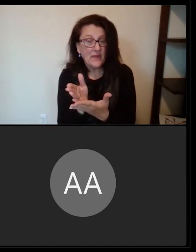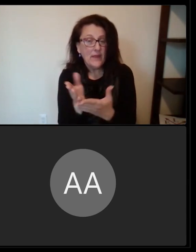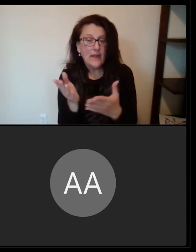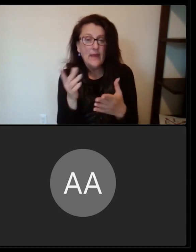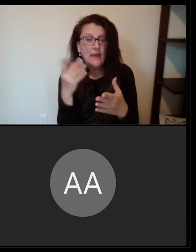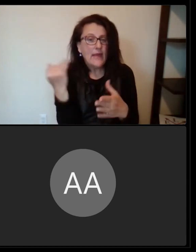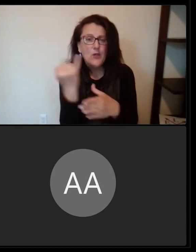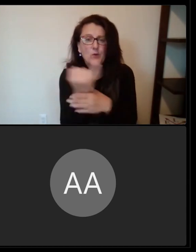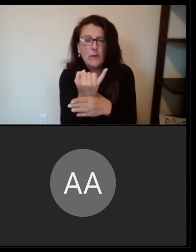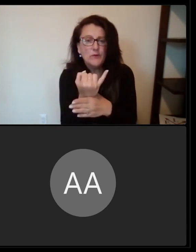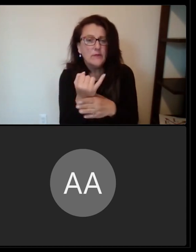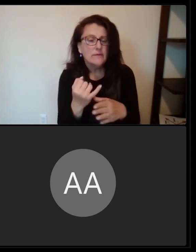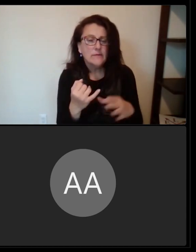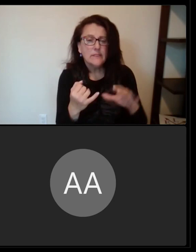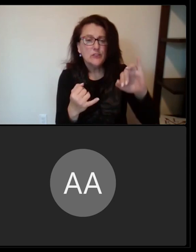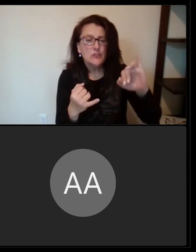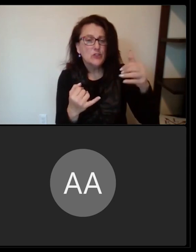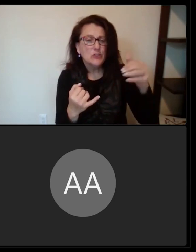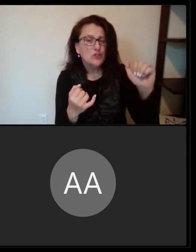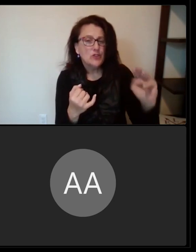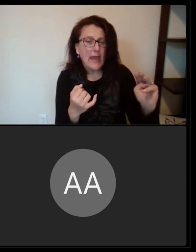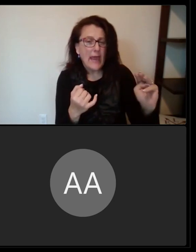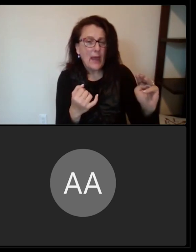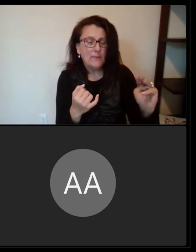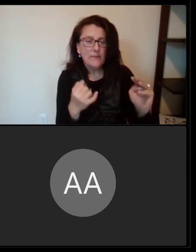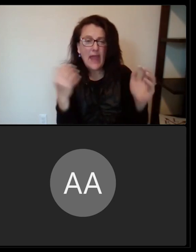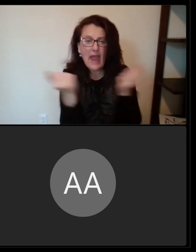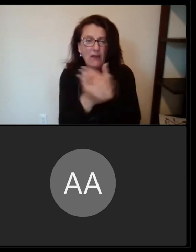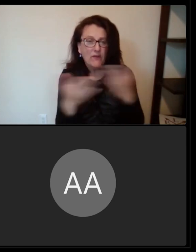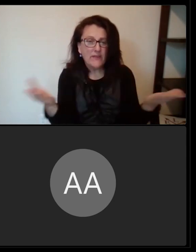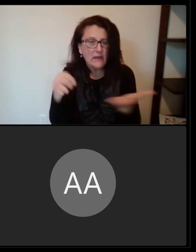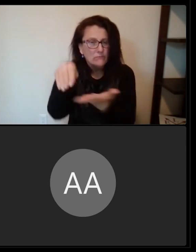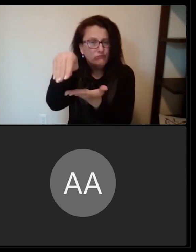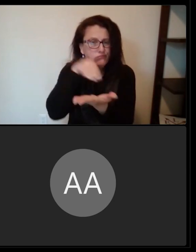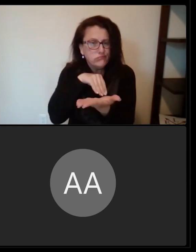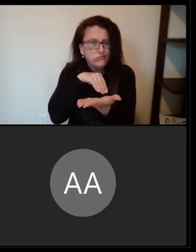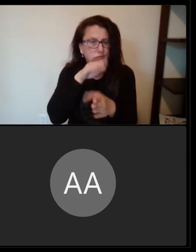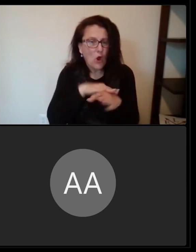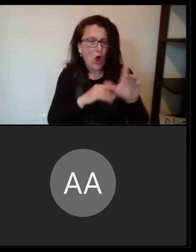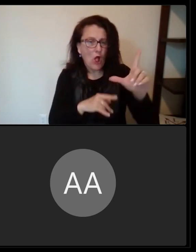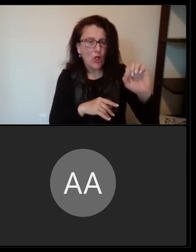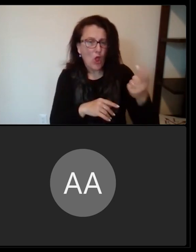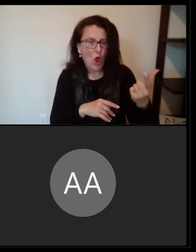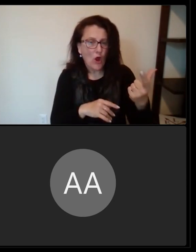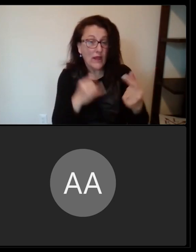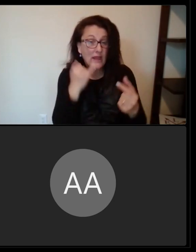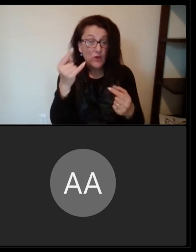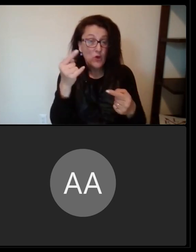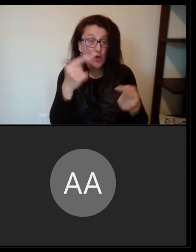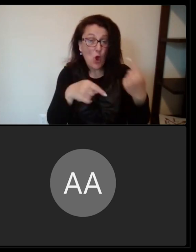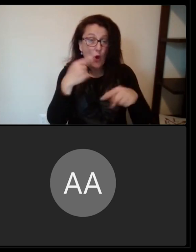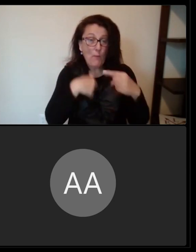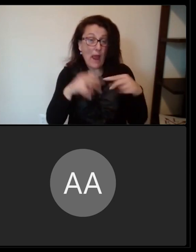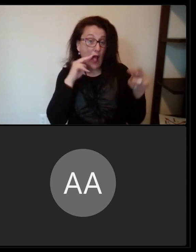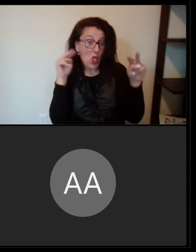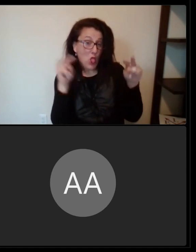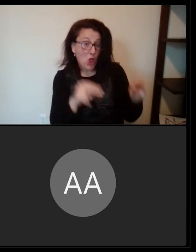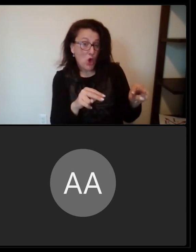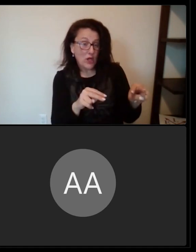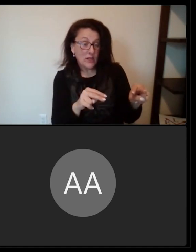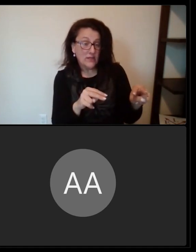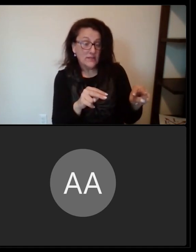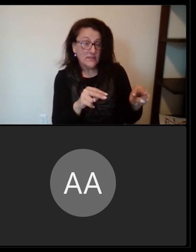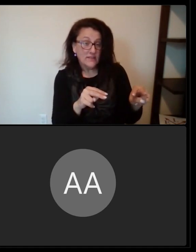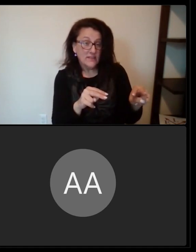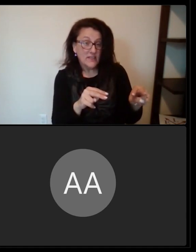interruption, a jam, anything like that gets included in the log file. So if you ever need to go back and take a look at the election at a previous